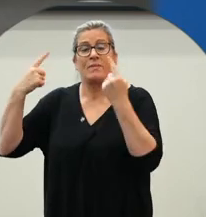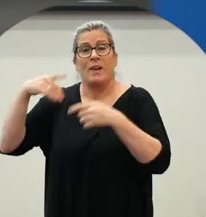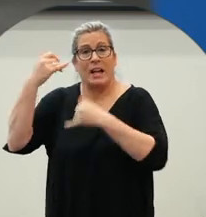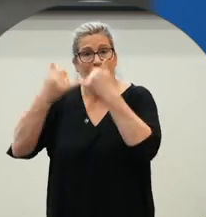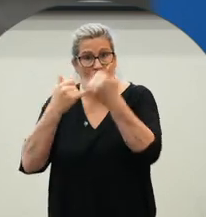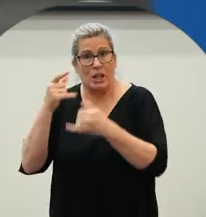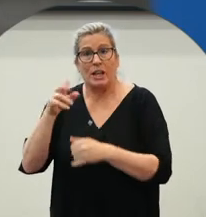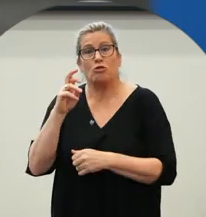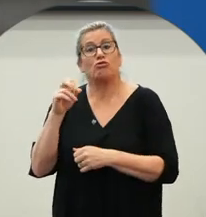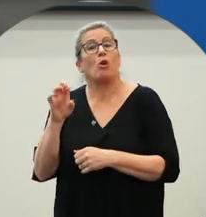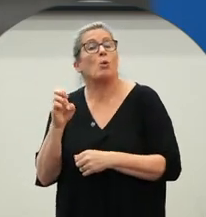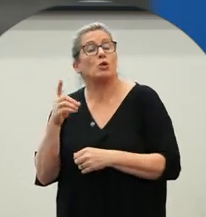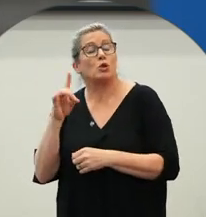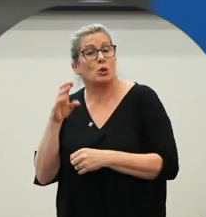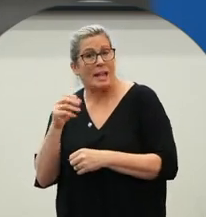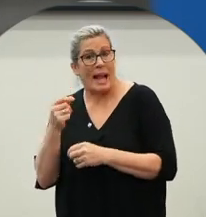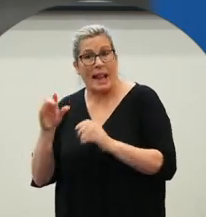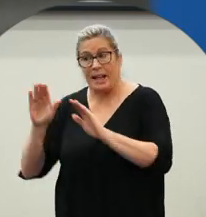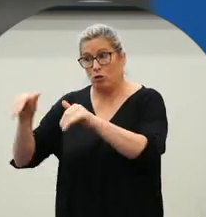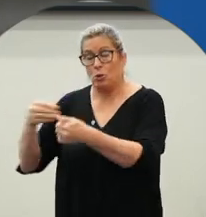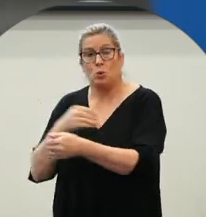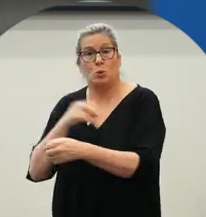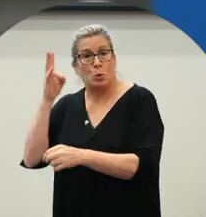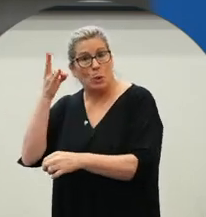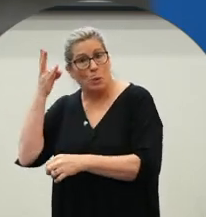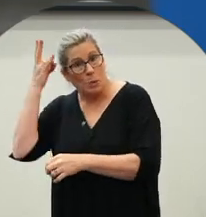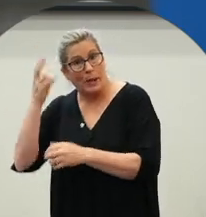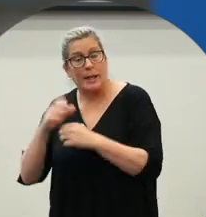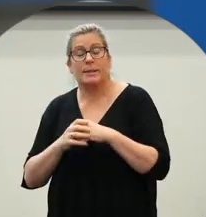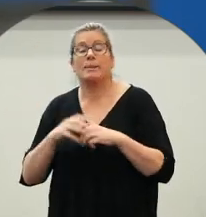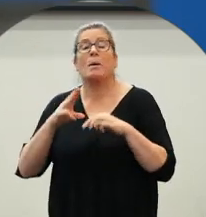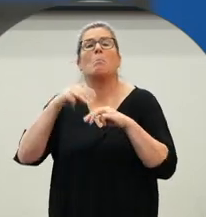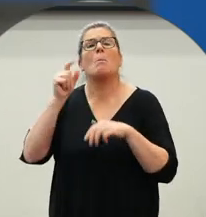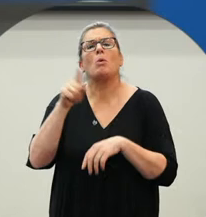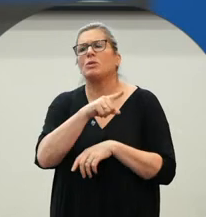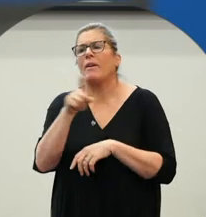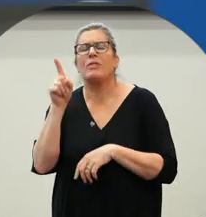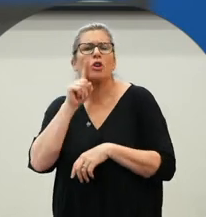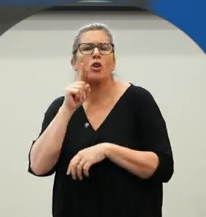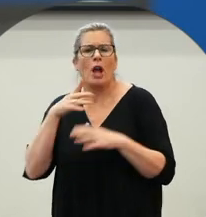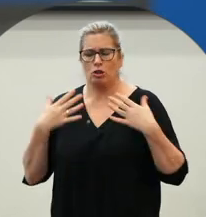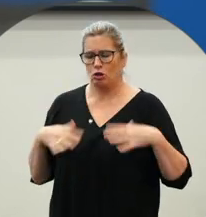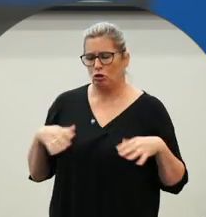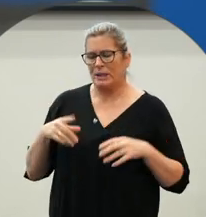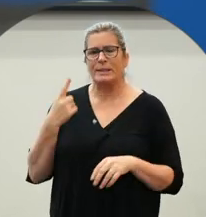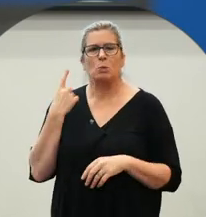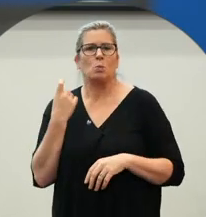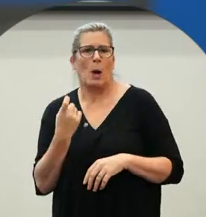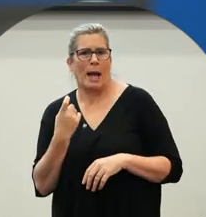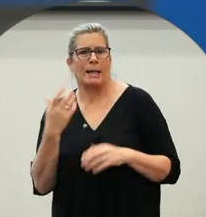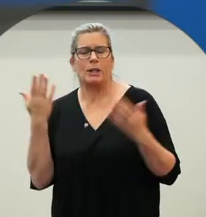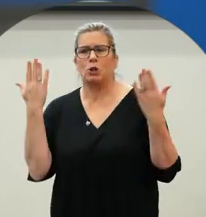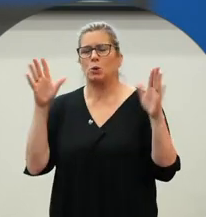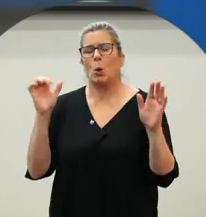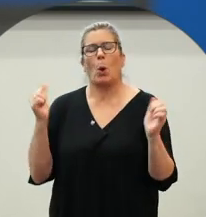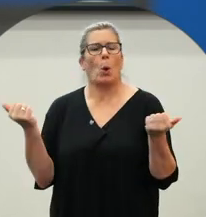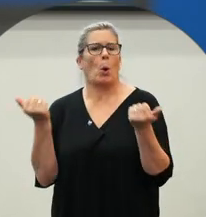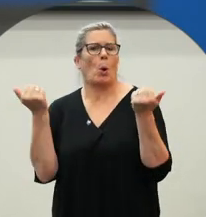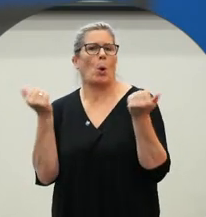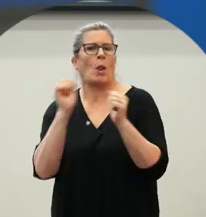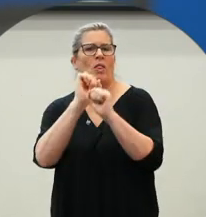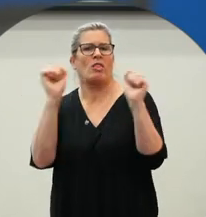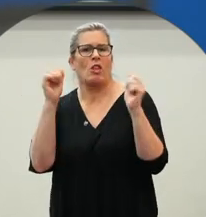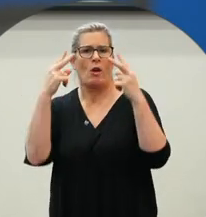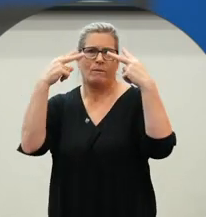Rose Dugdale being presented to the Queen. Most of the girls are dressed in white, signifying their virginal status for